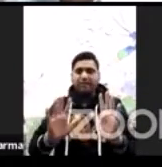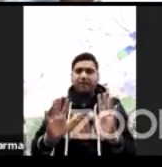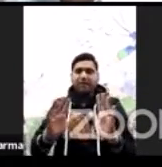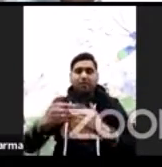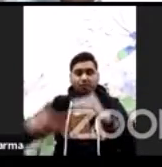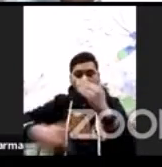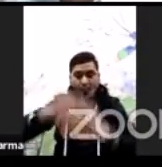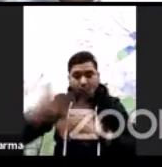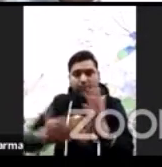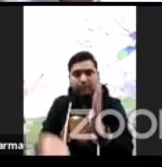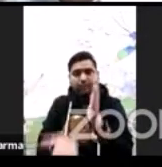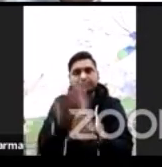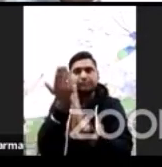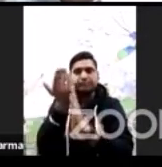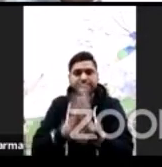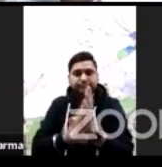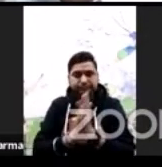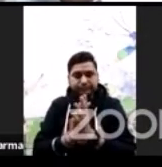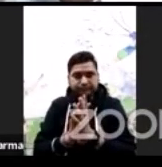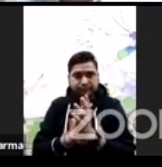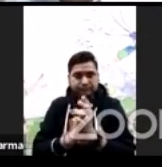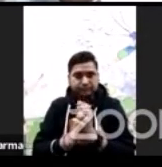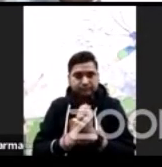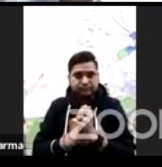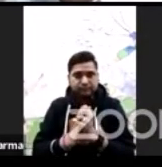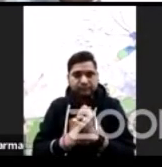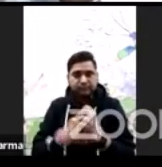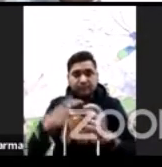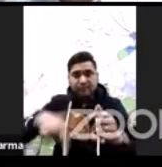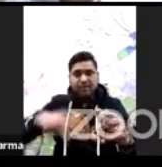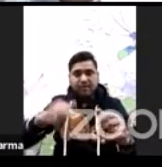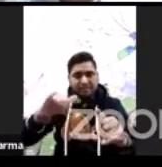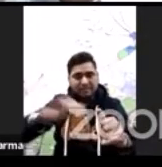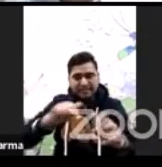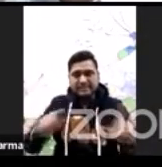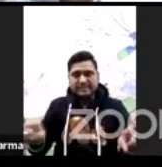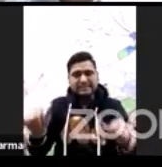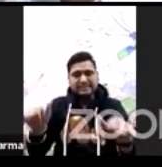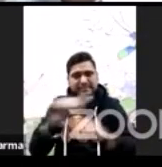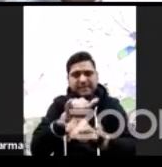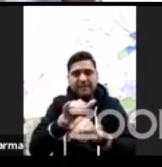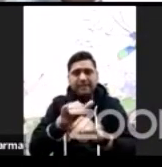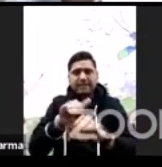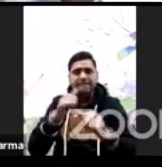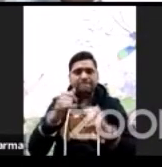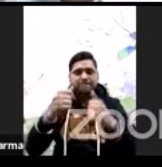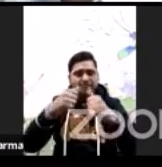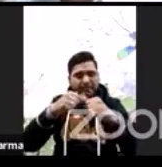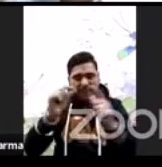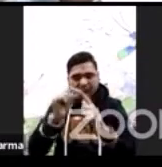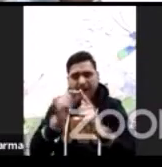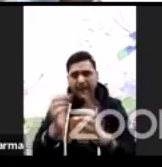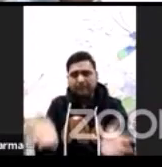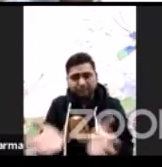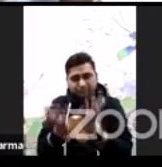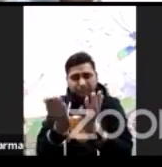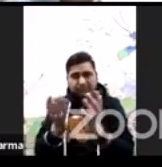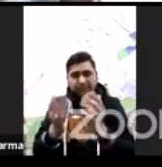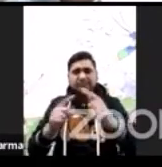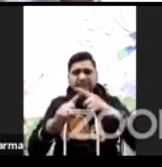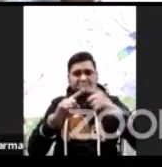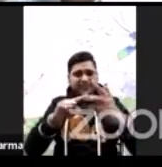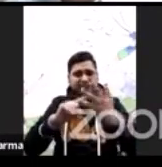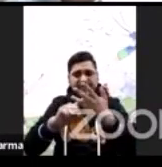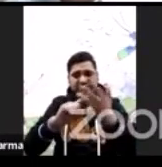what's equally important is to use this technology, build a solution, but also take it to